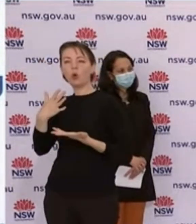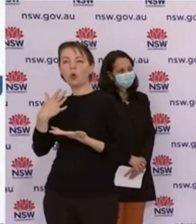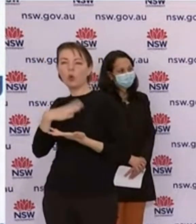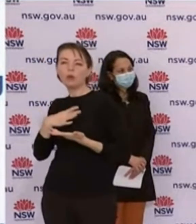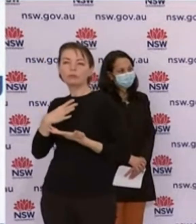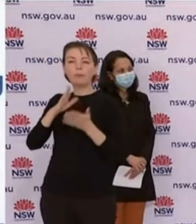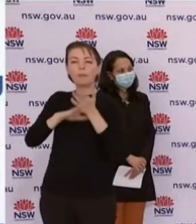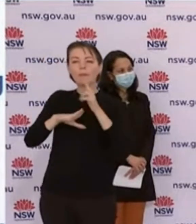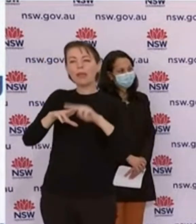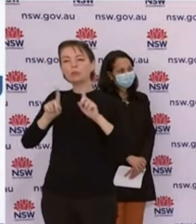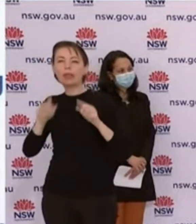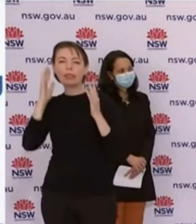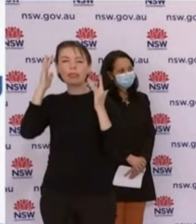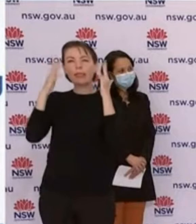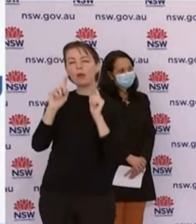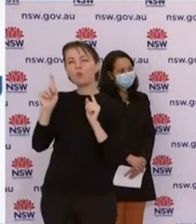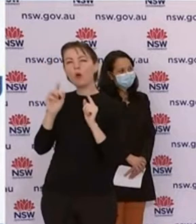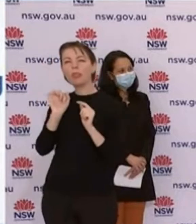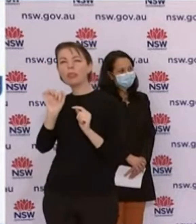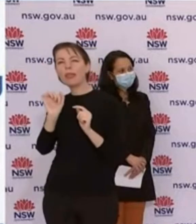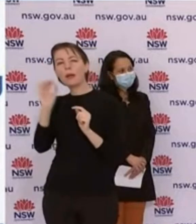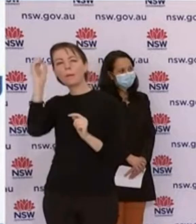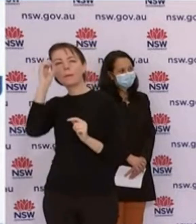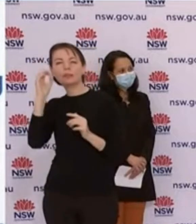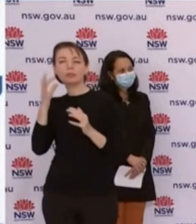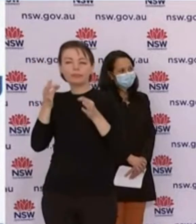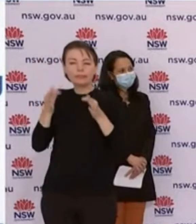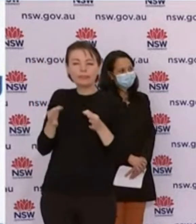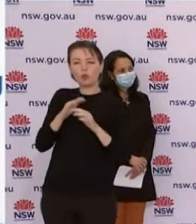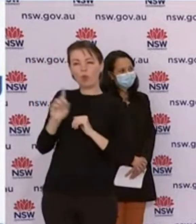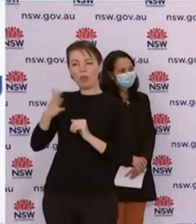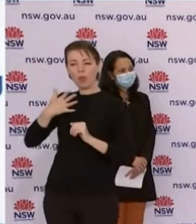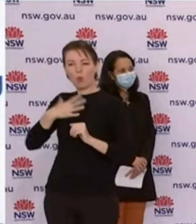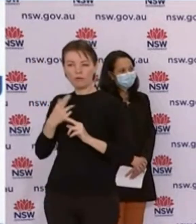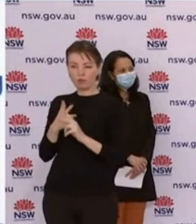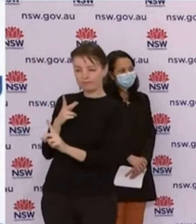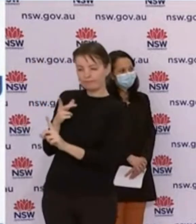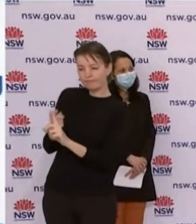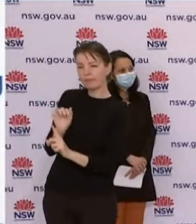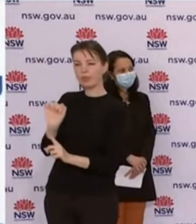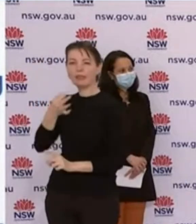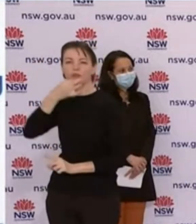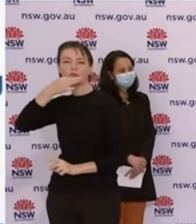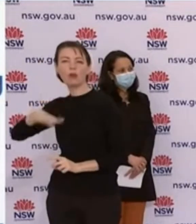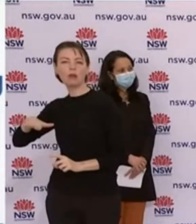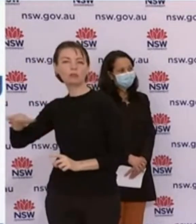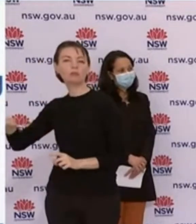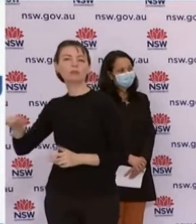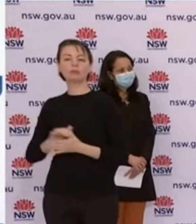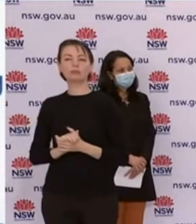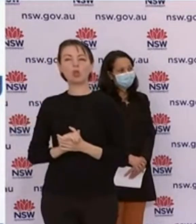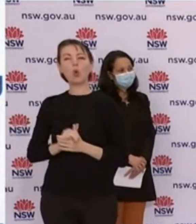would like for their children in relation to vaccines. Clearly, 16 and over, we strongly recommend, given we know that